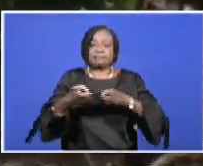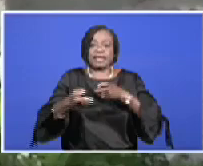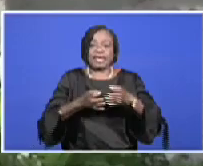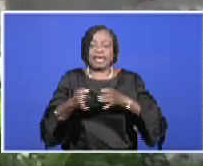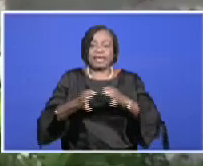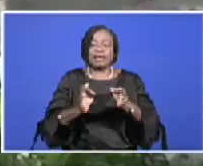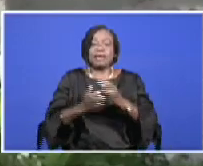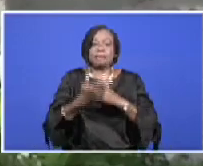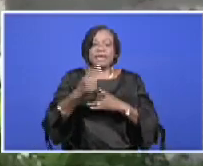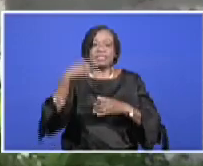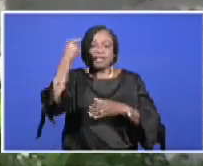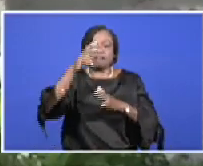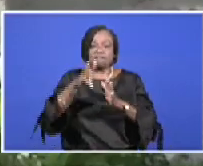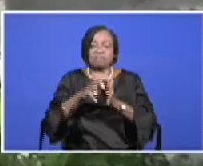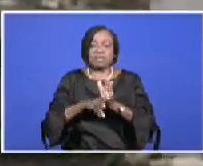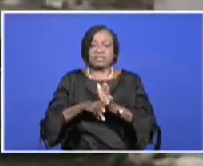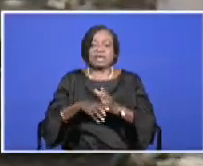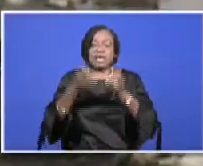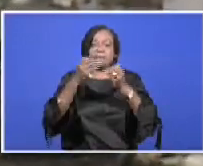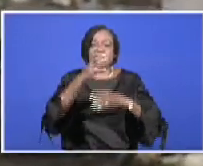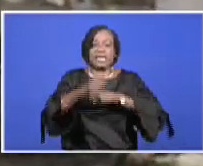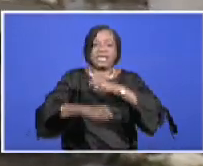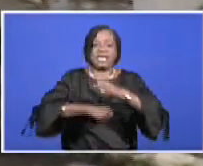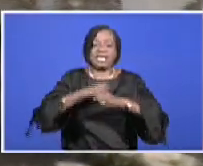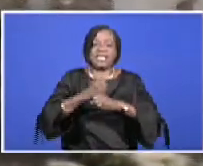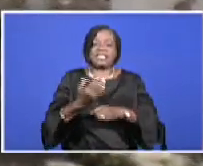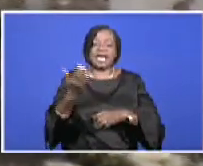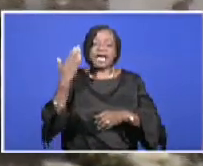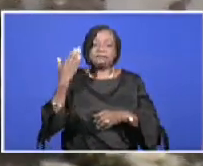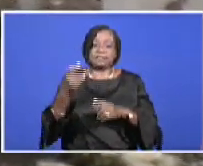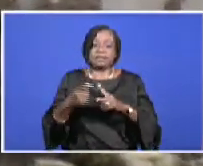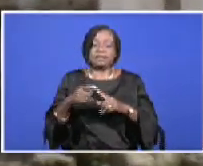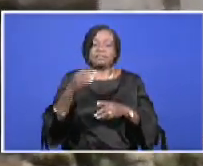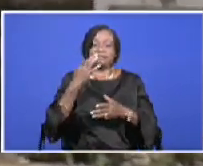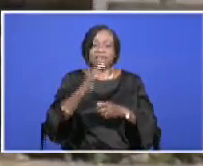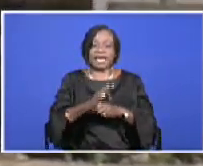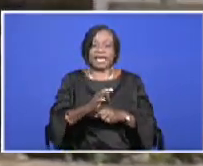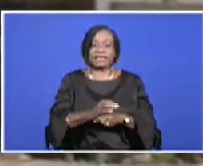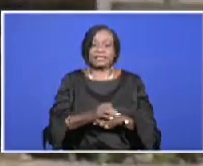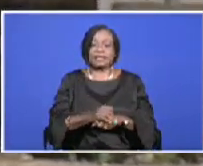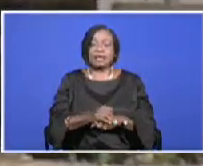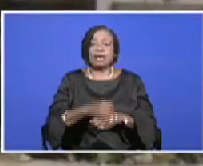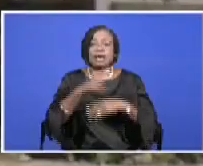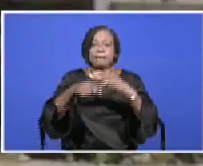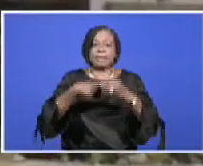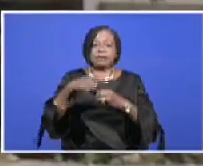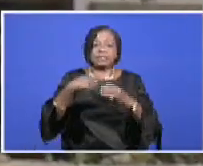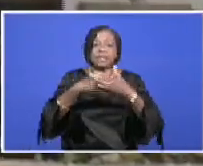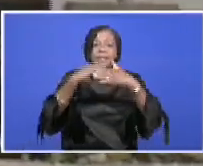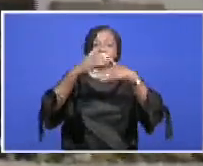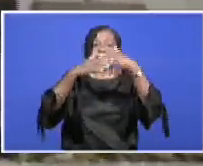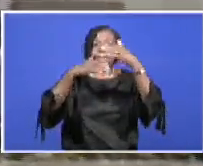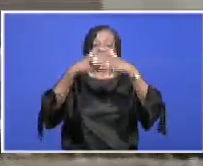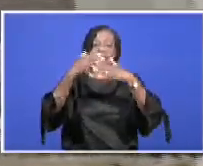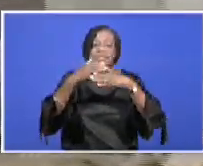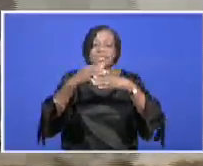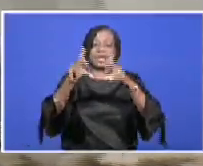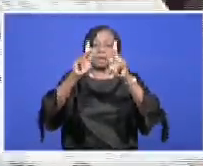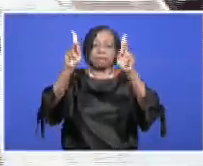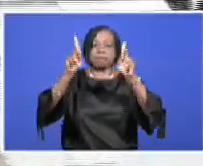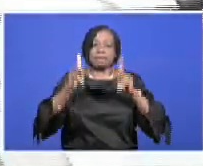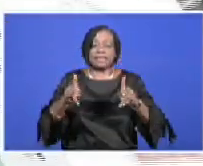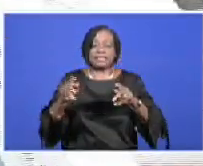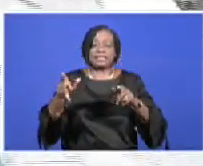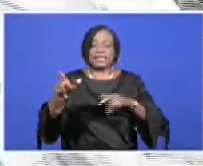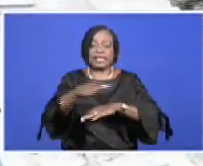decades after the fact that everyone comply with rules regarding building permits, and suggests that that is not the objective at all.